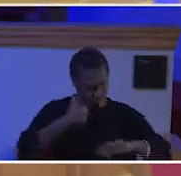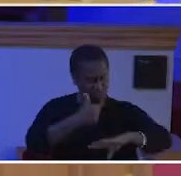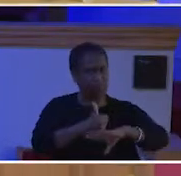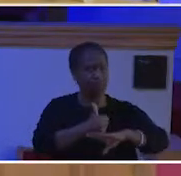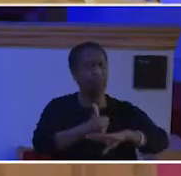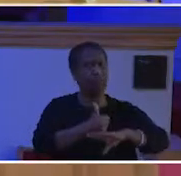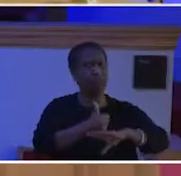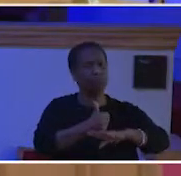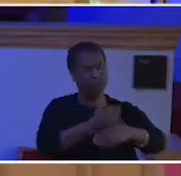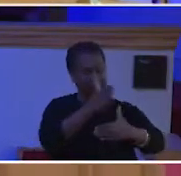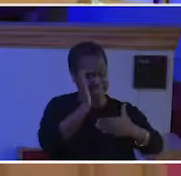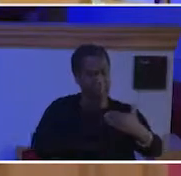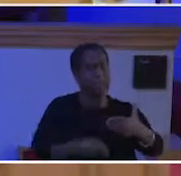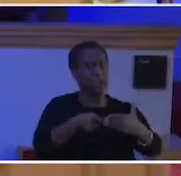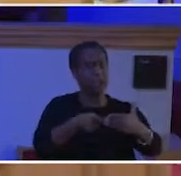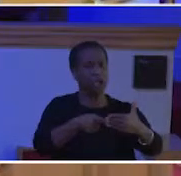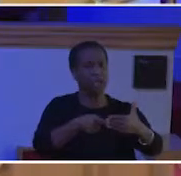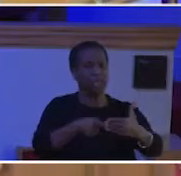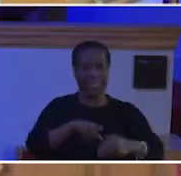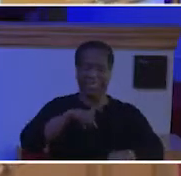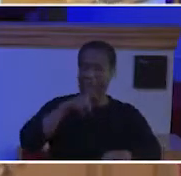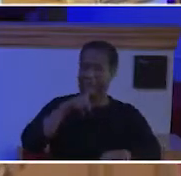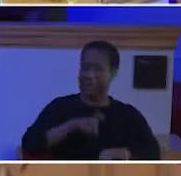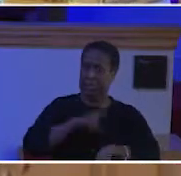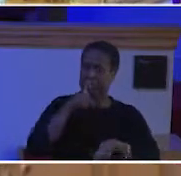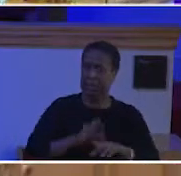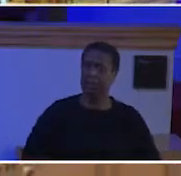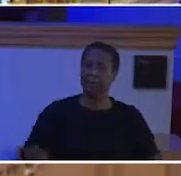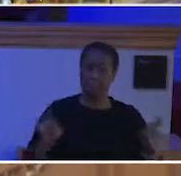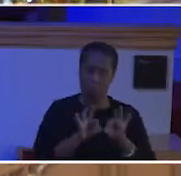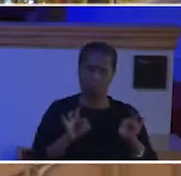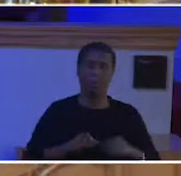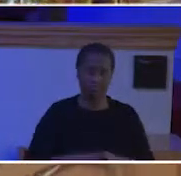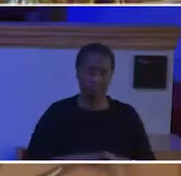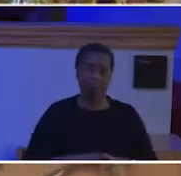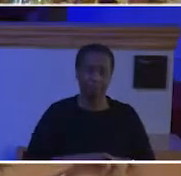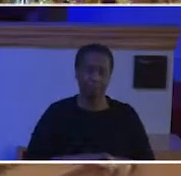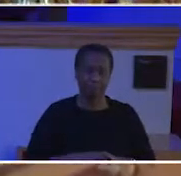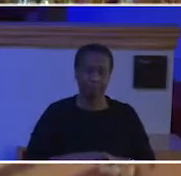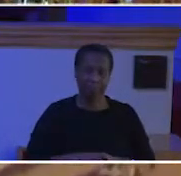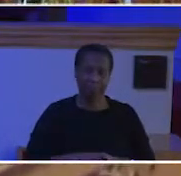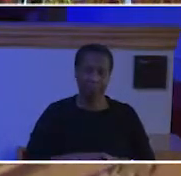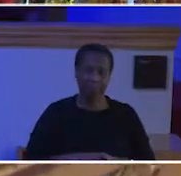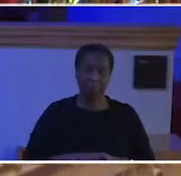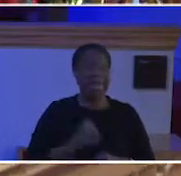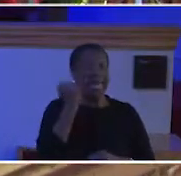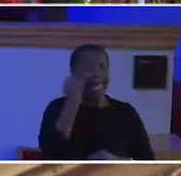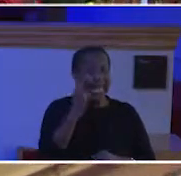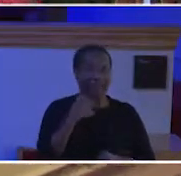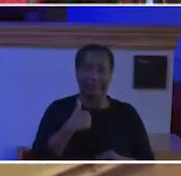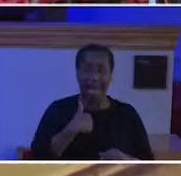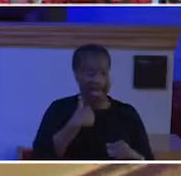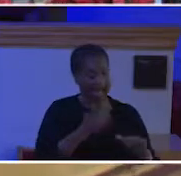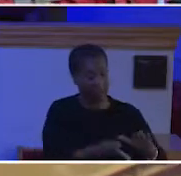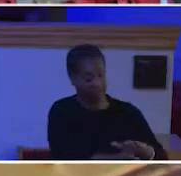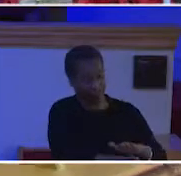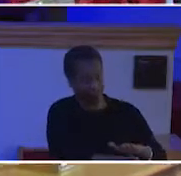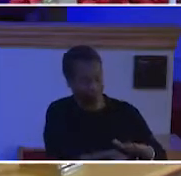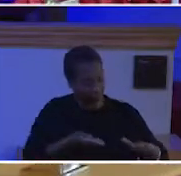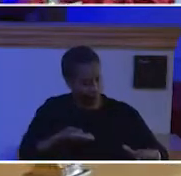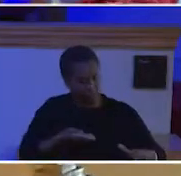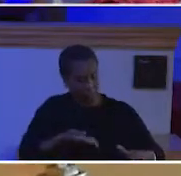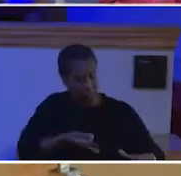completion, timing is a critical element. Had I taken the cookies out too